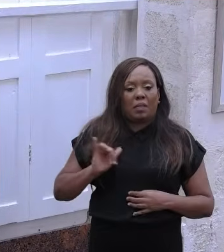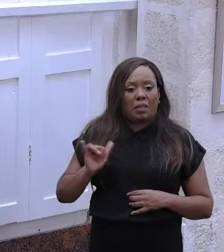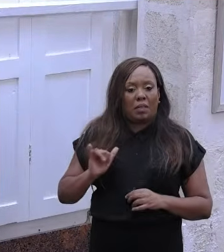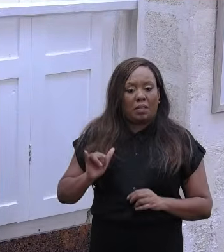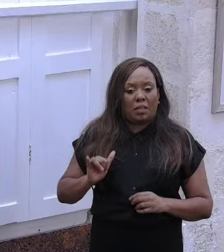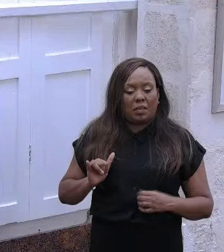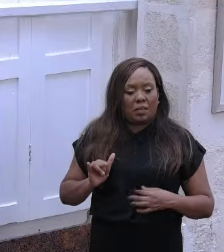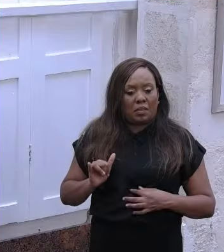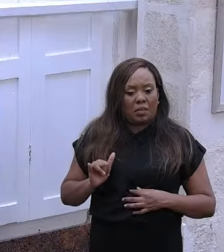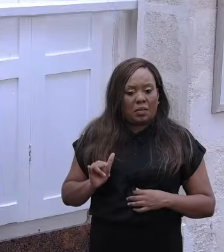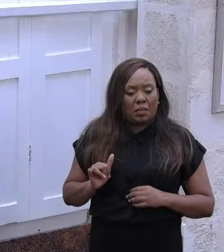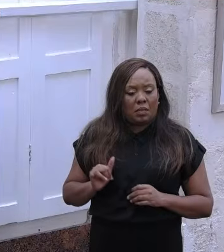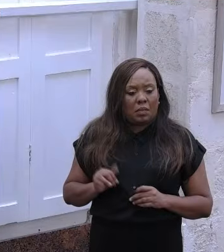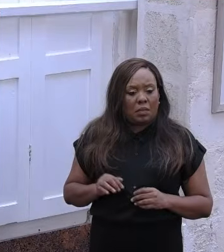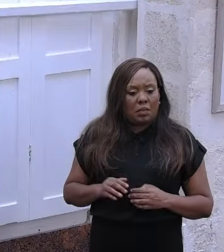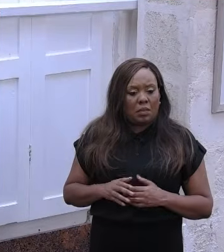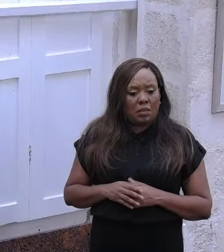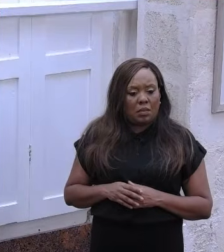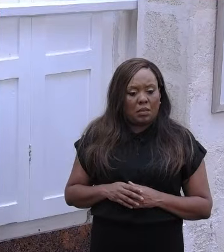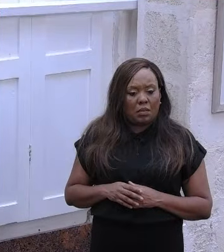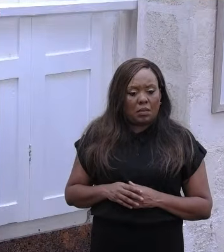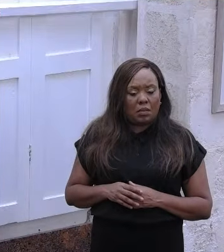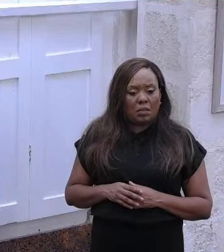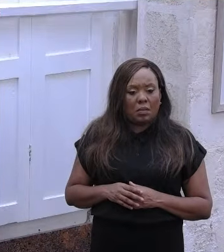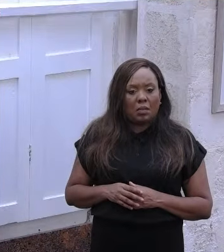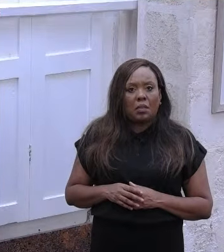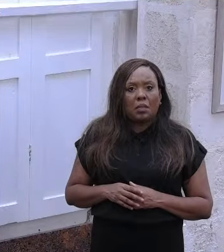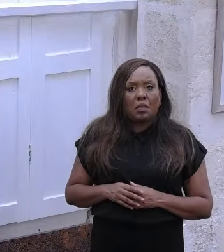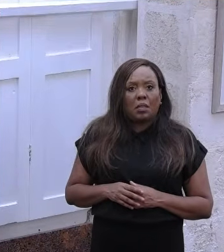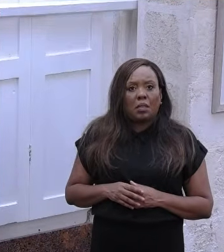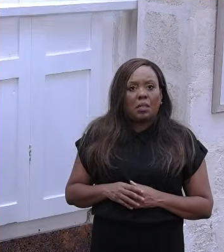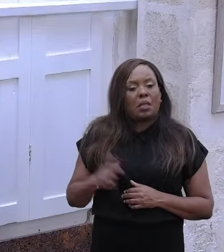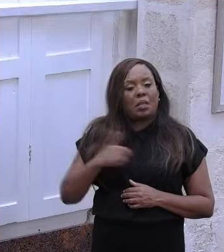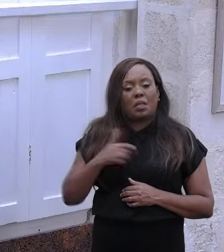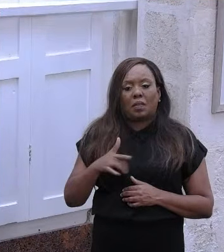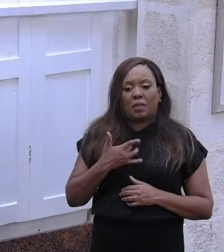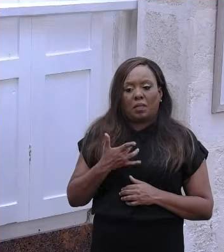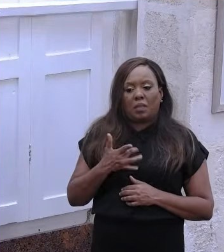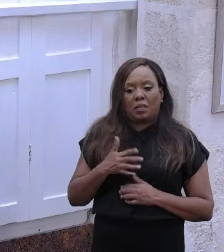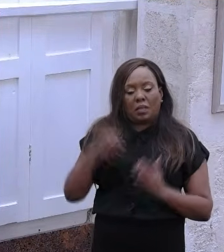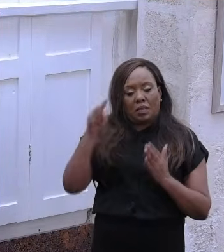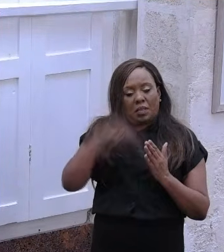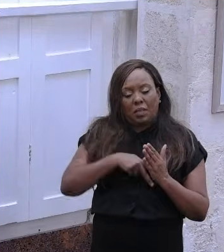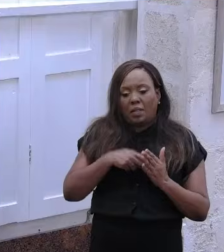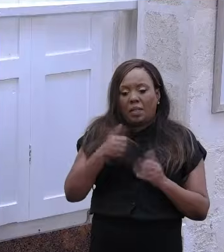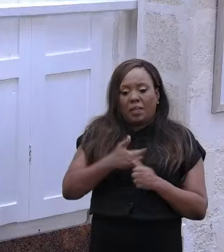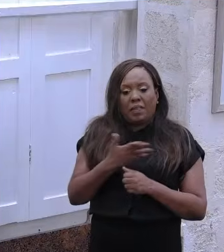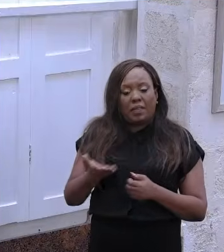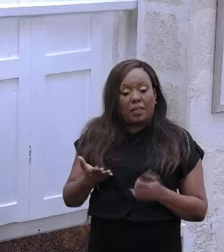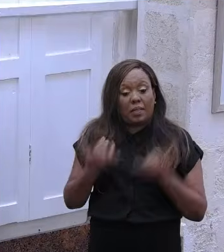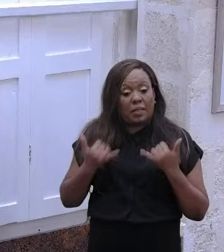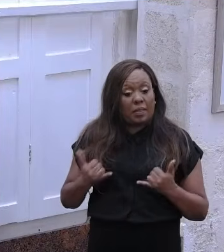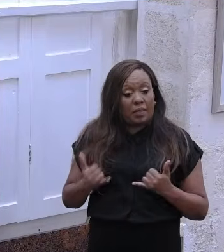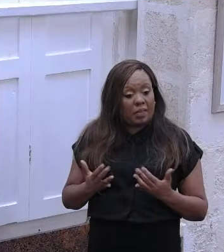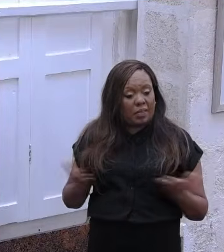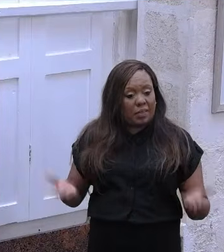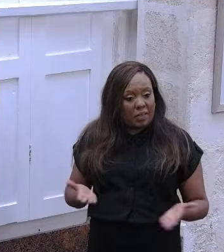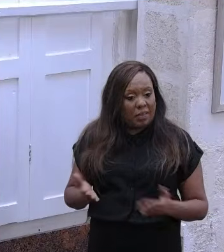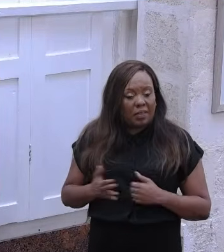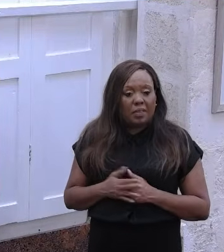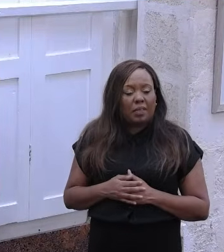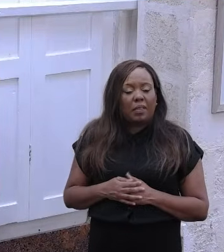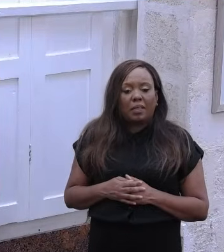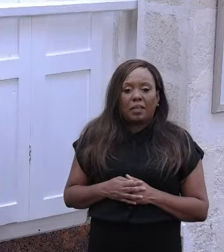here, I think that is consistent with what currently exists, and therefore,